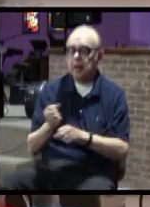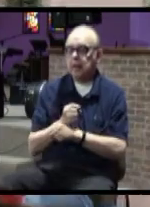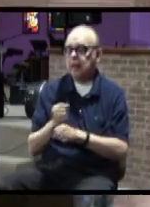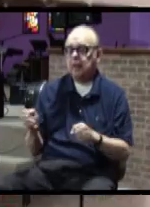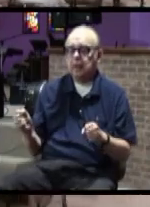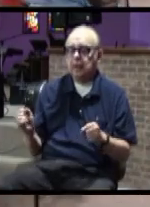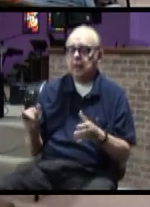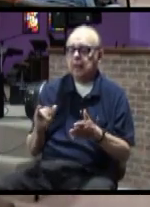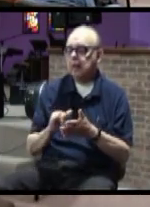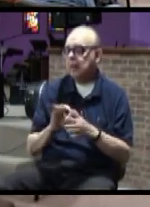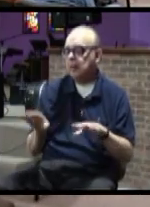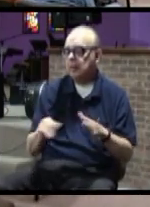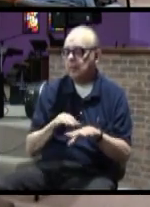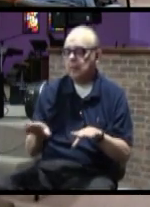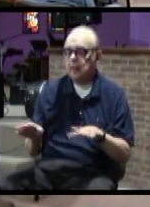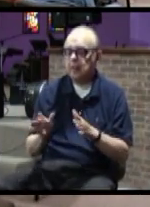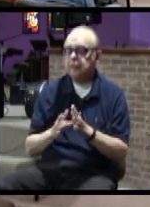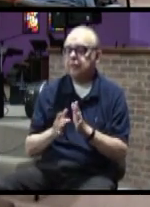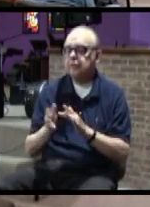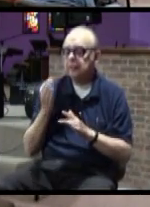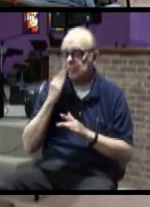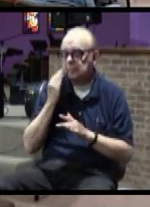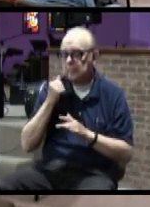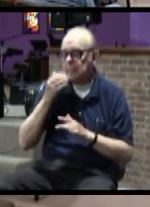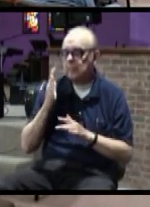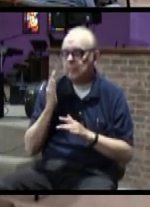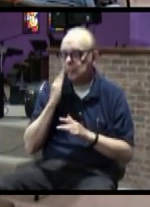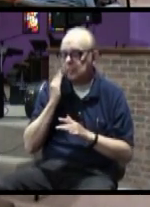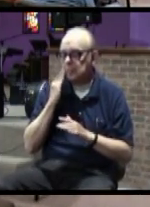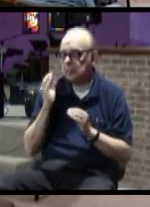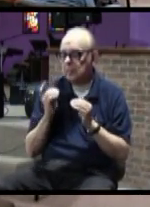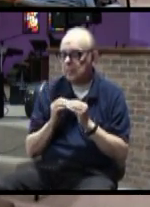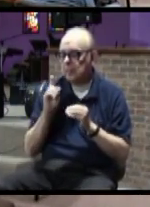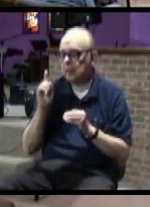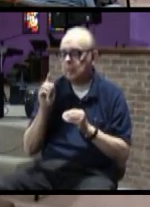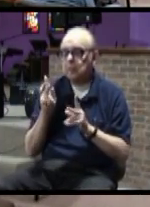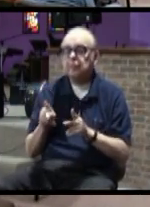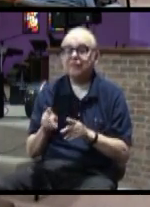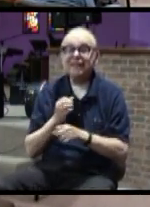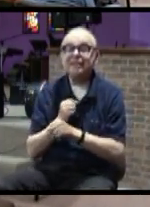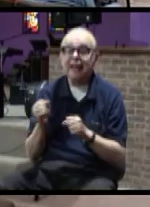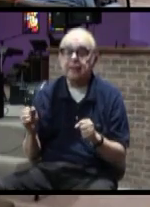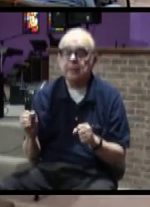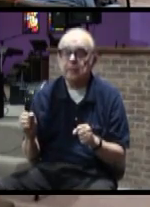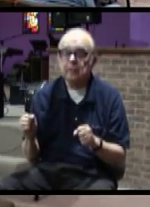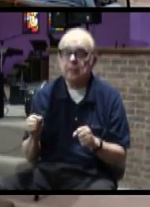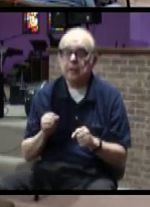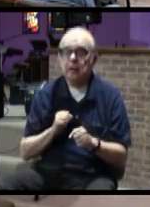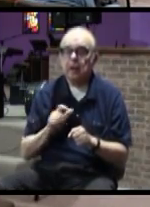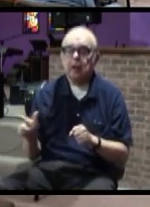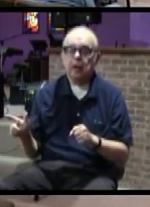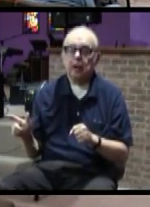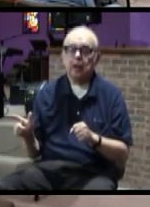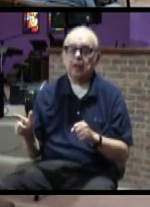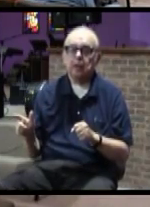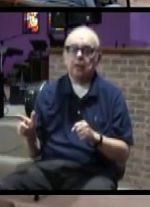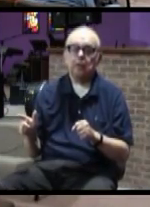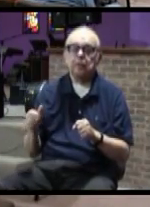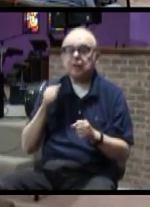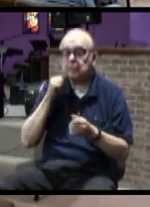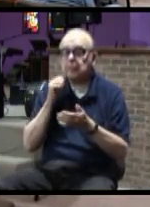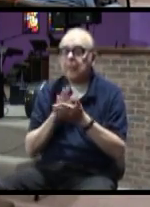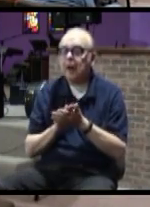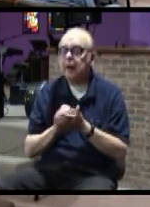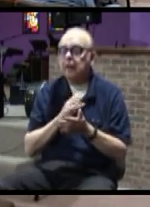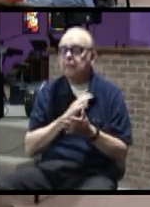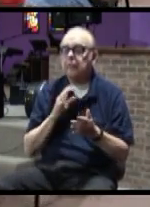If that's the only person that got saved, yes, that's all he would do. But he knew, God knows, there's going to be more than one person saved. So we're all going to make